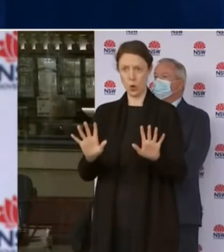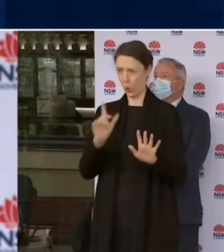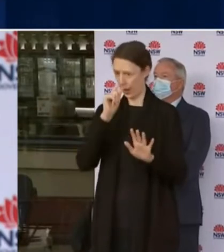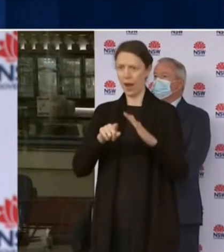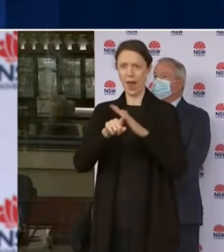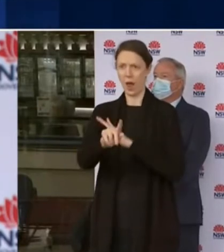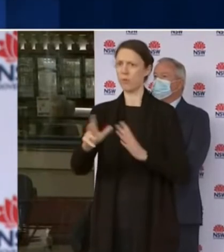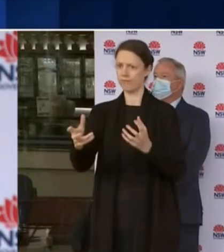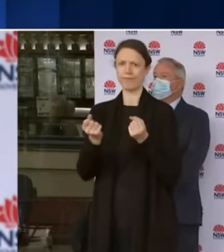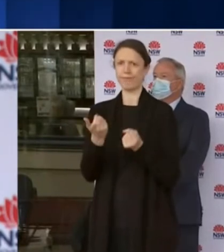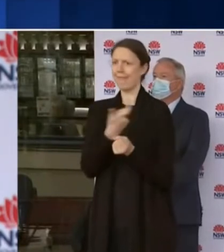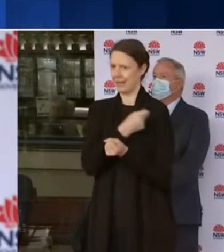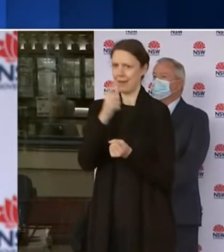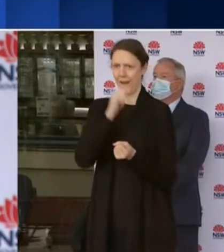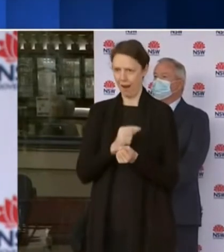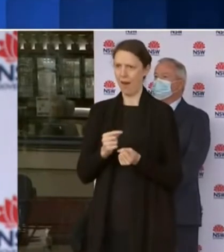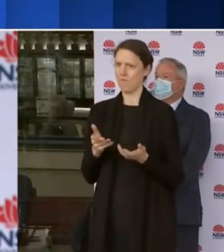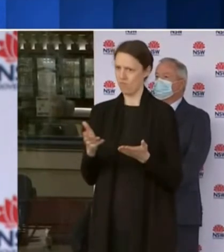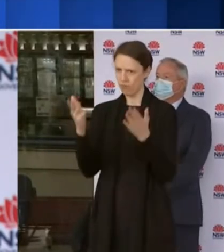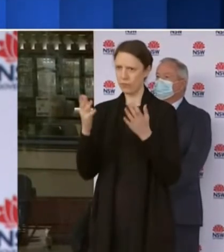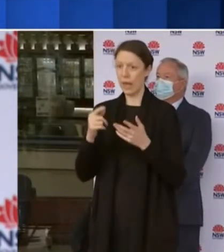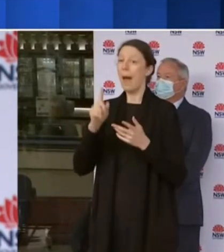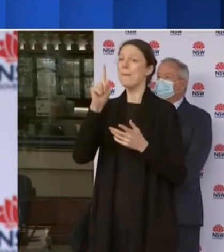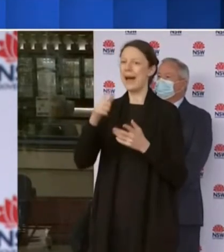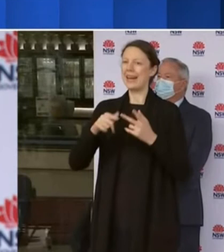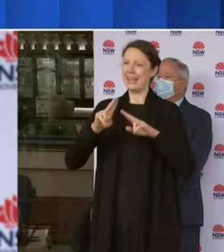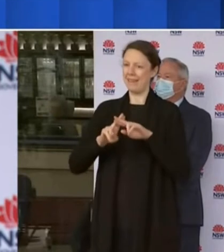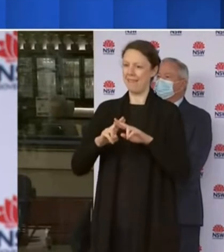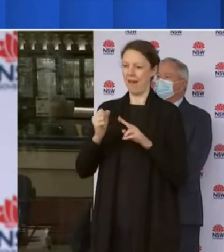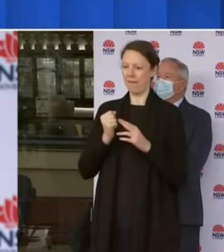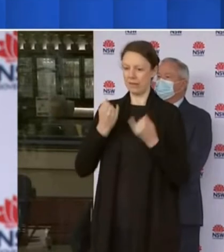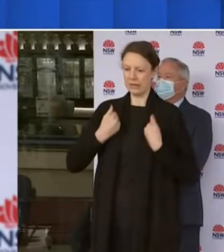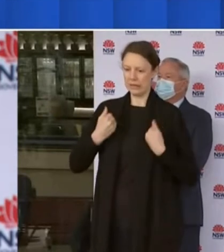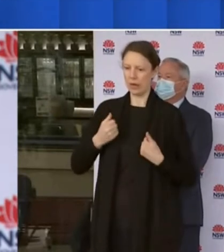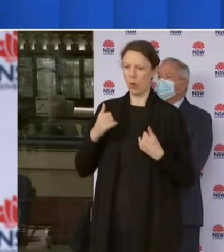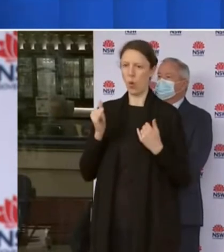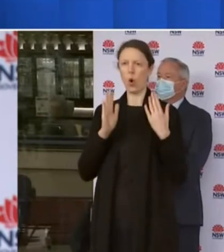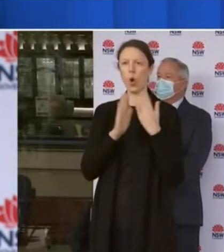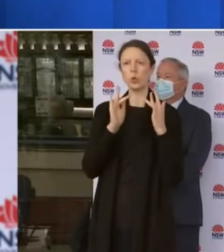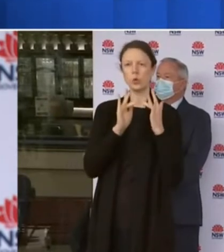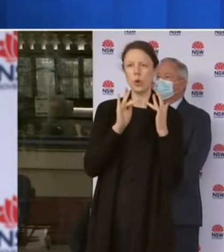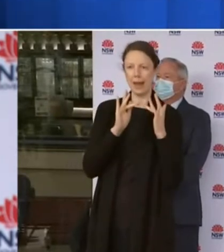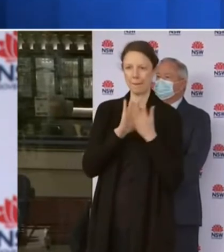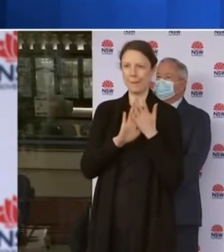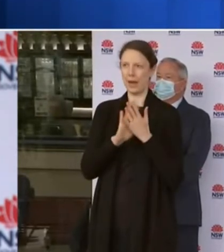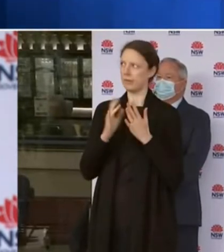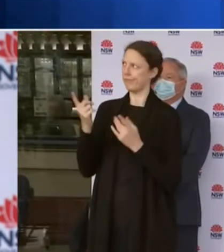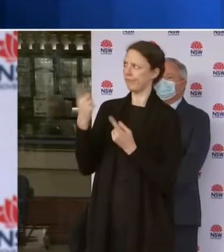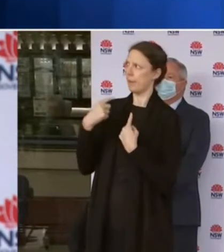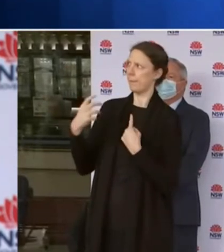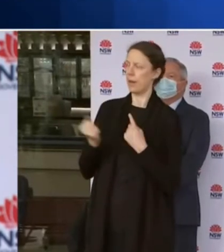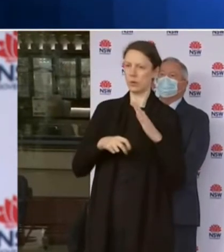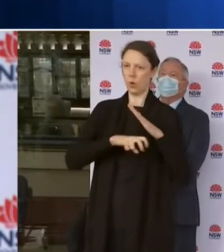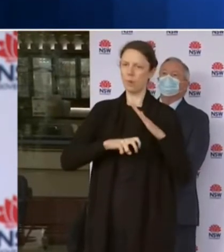as Dr Chant said yesterday, is you have symptoms or you're a close or casual contact, stay home. If you're a close contact, you shouldn't be leaving